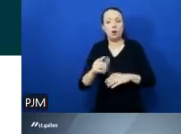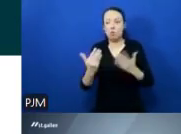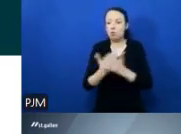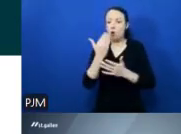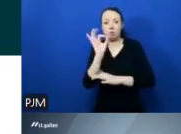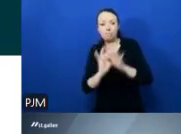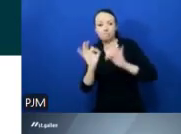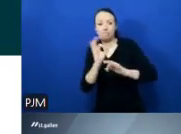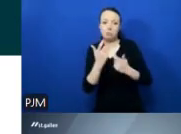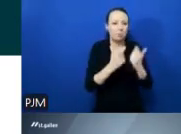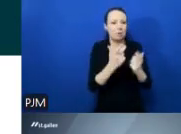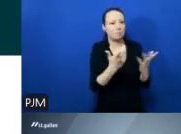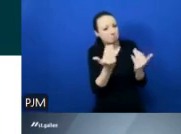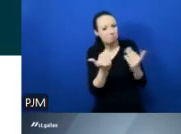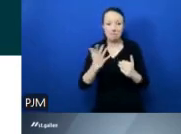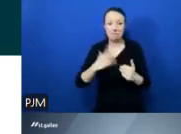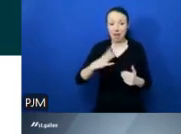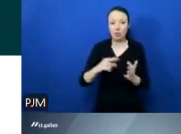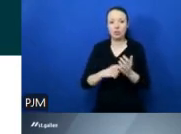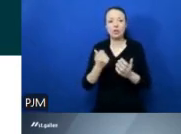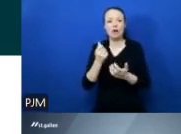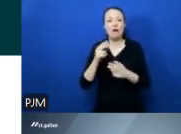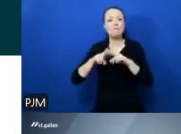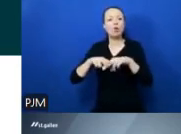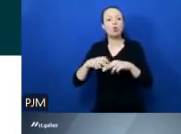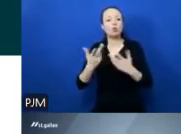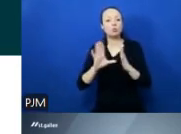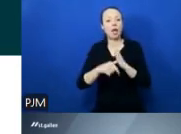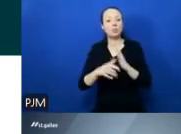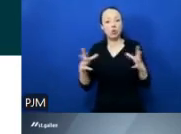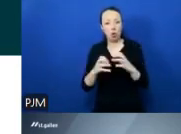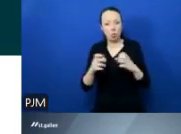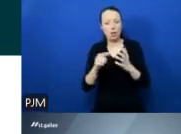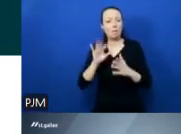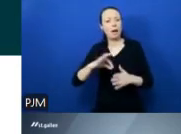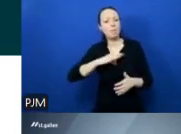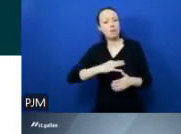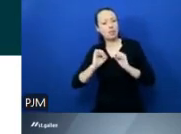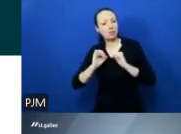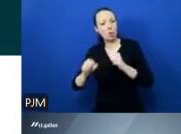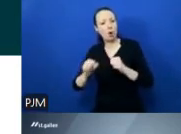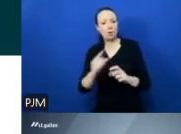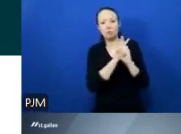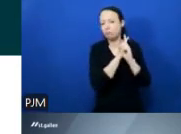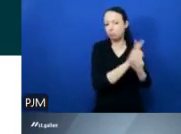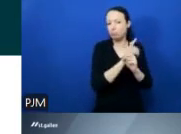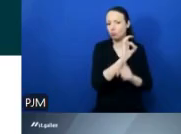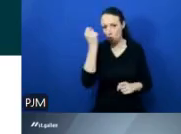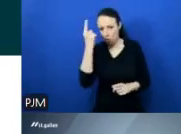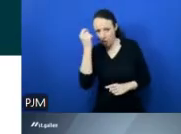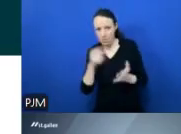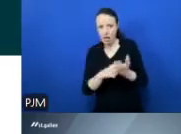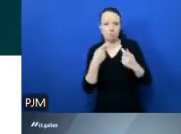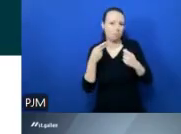our incentives. The Sponge City Fund supports private sponge city measures related to it, and it